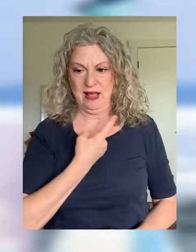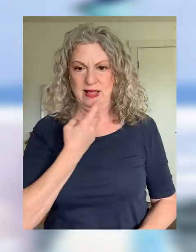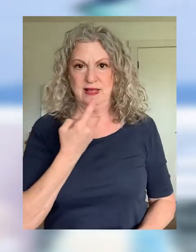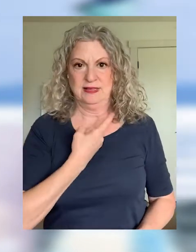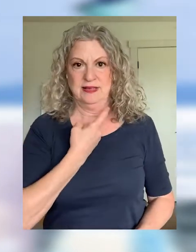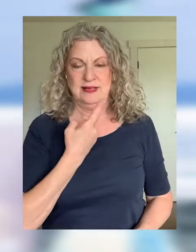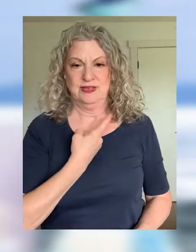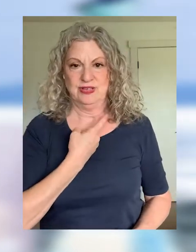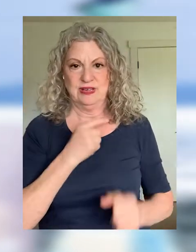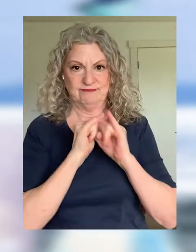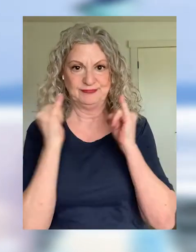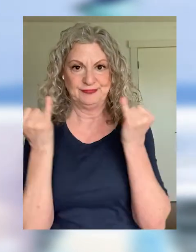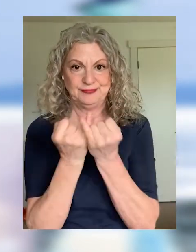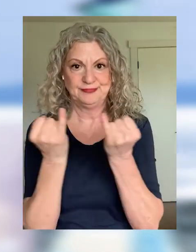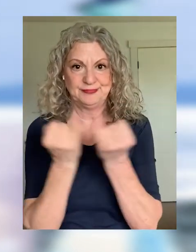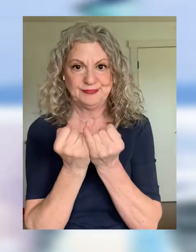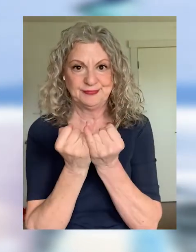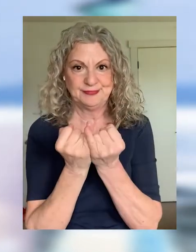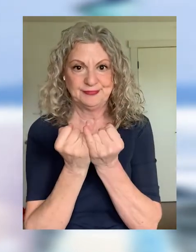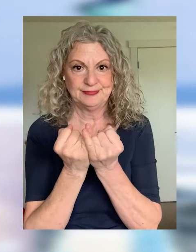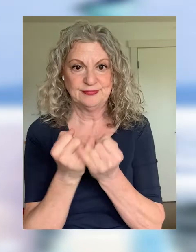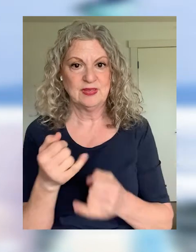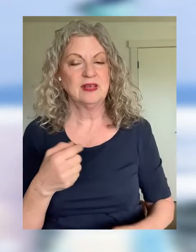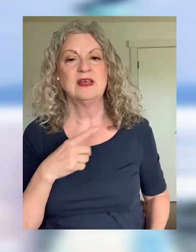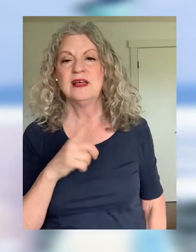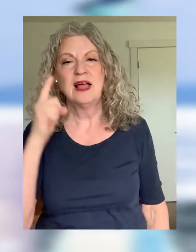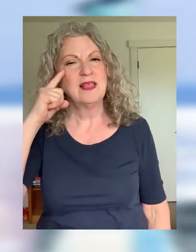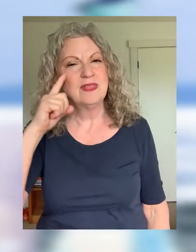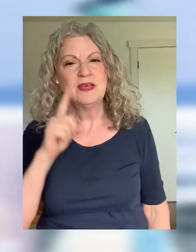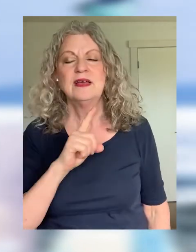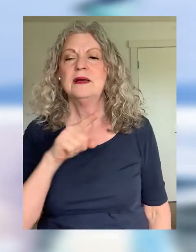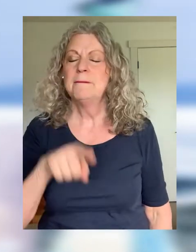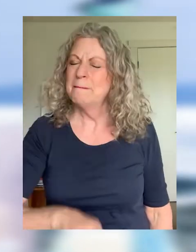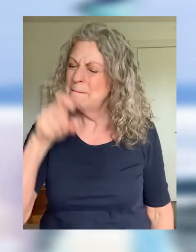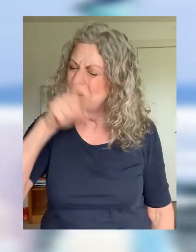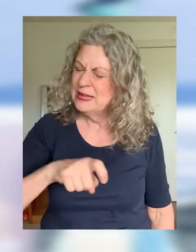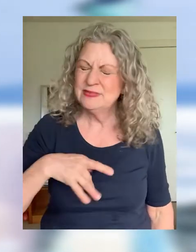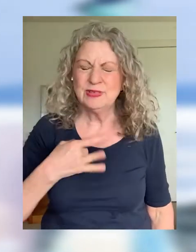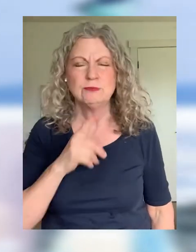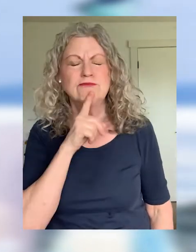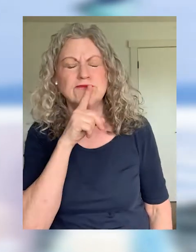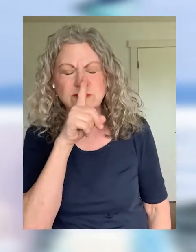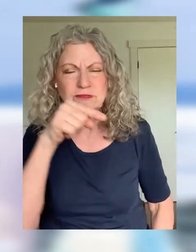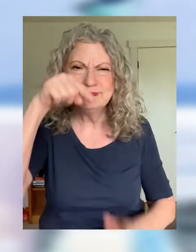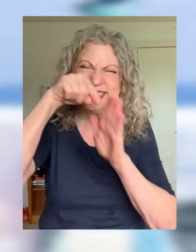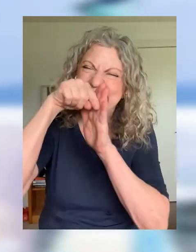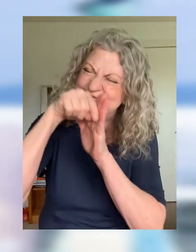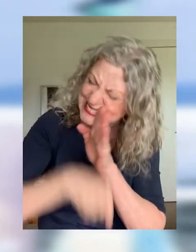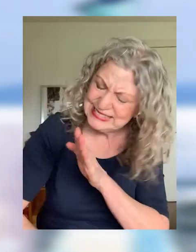isolation. And she is, I can only think, so very, very lonely.